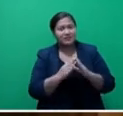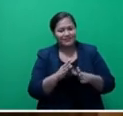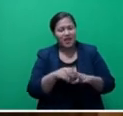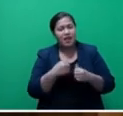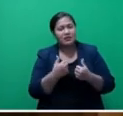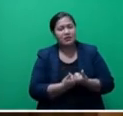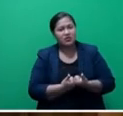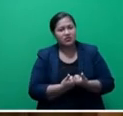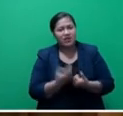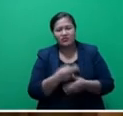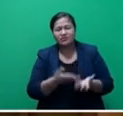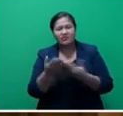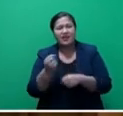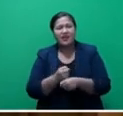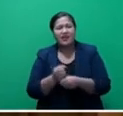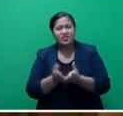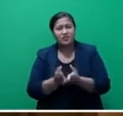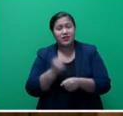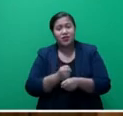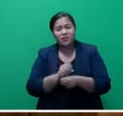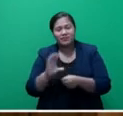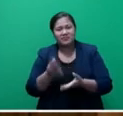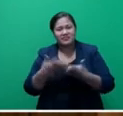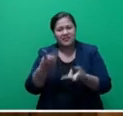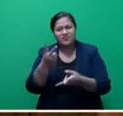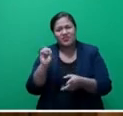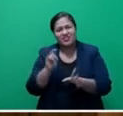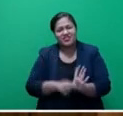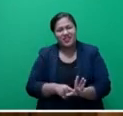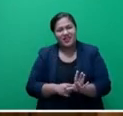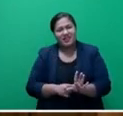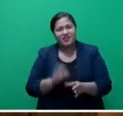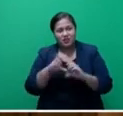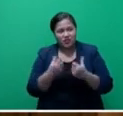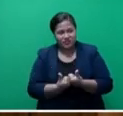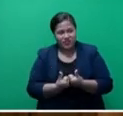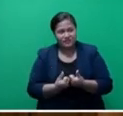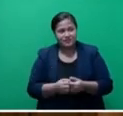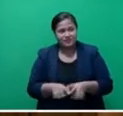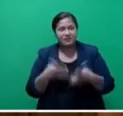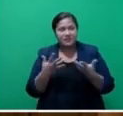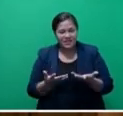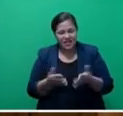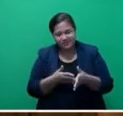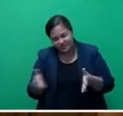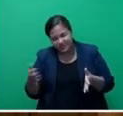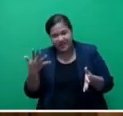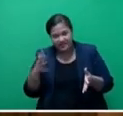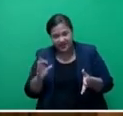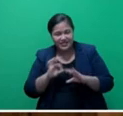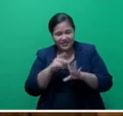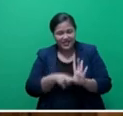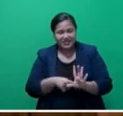companies to give a 20-year contract, and I think it's now reduced to 15 years.